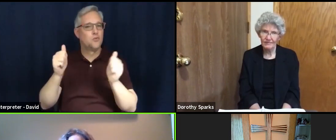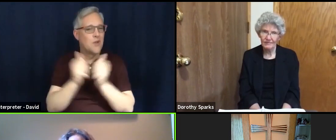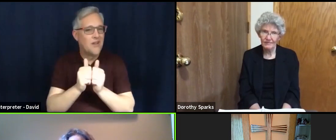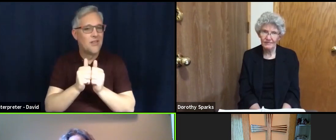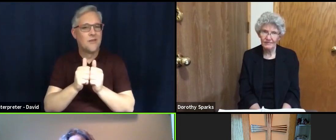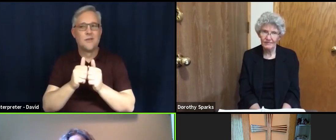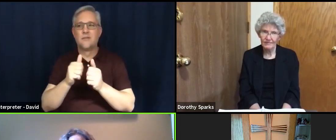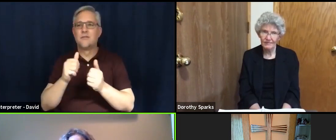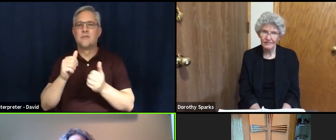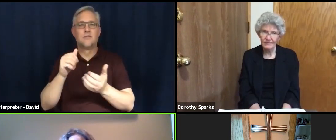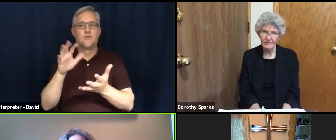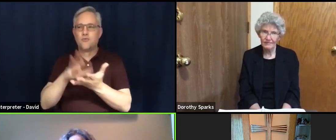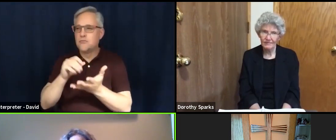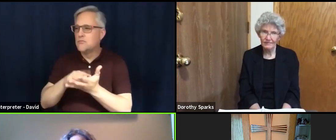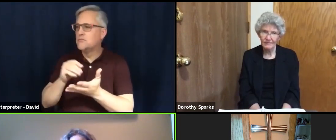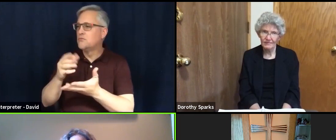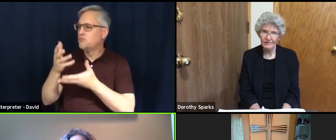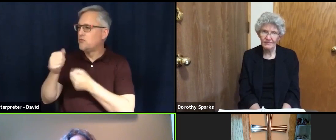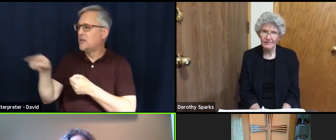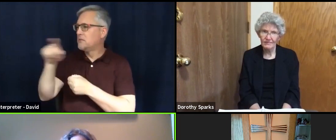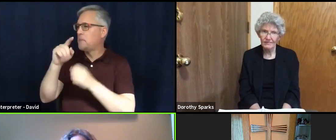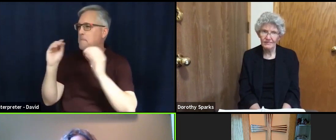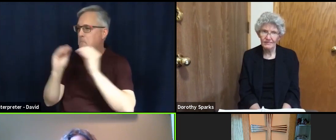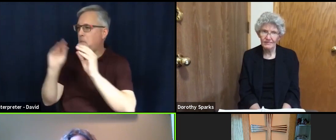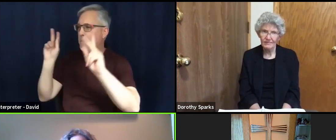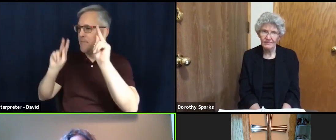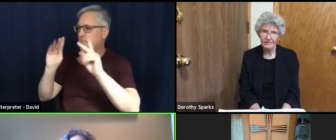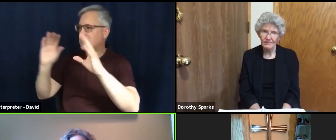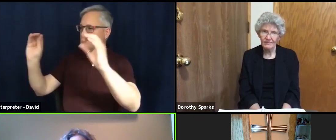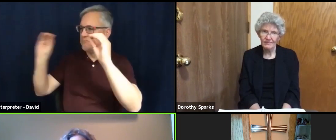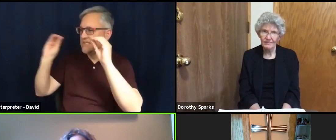us information, to teach us,